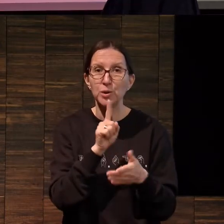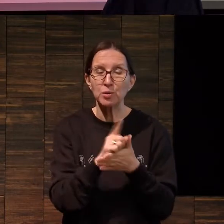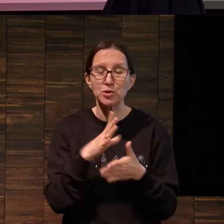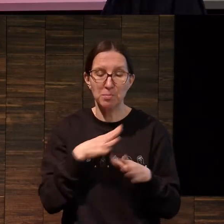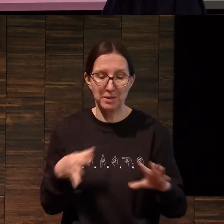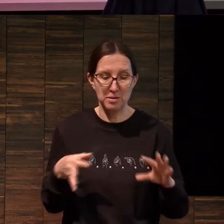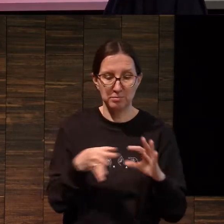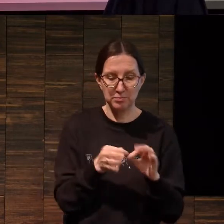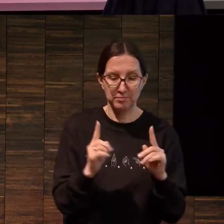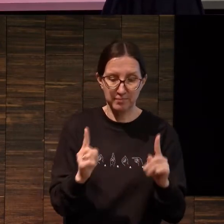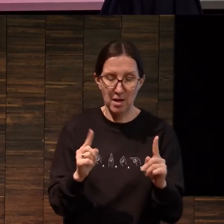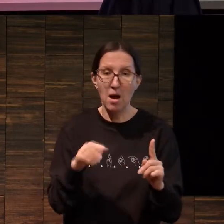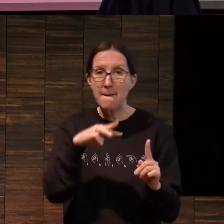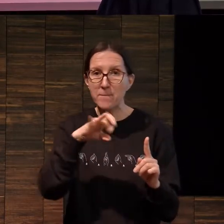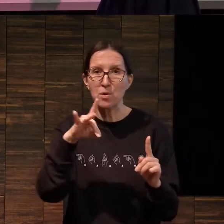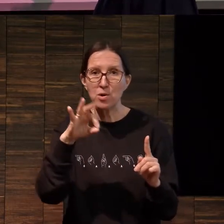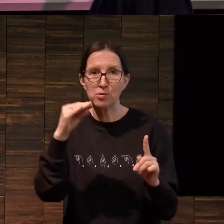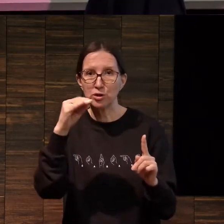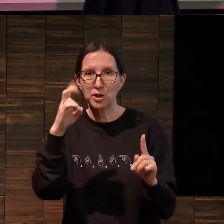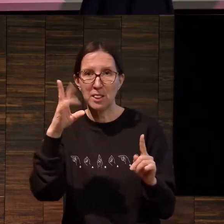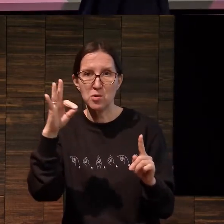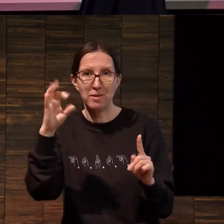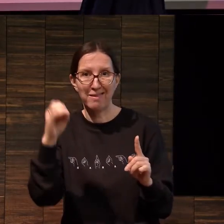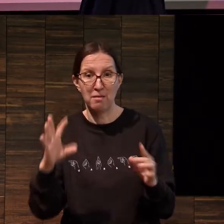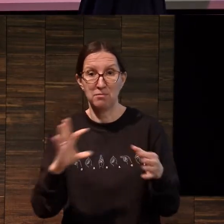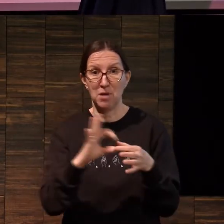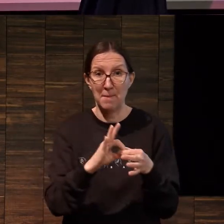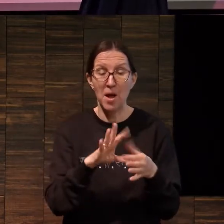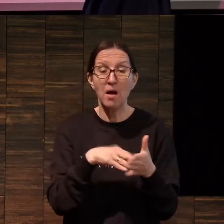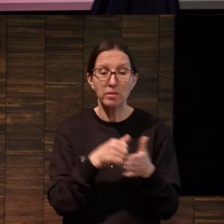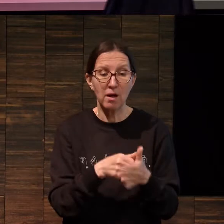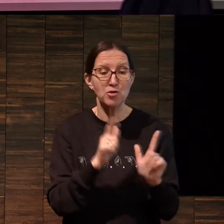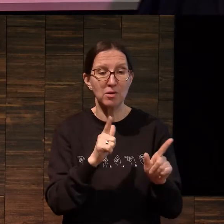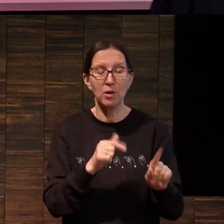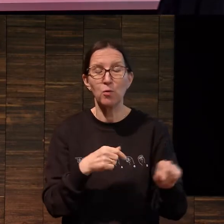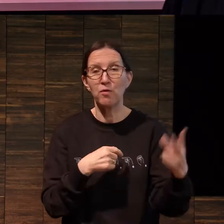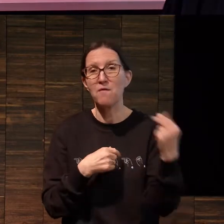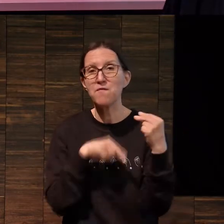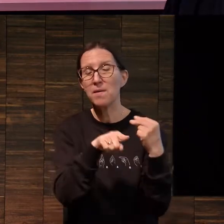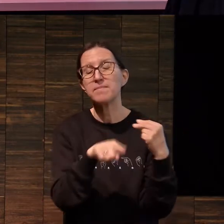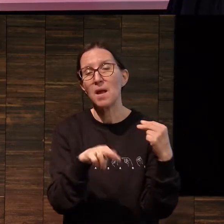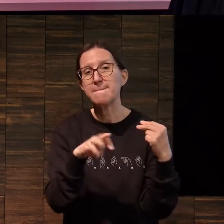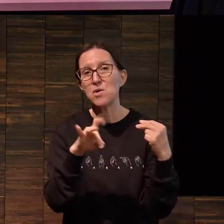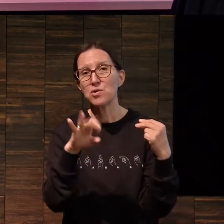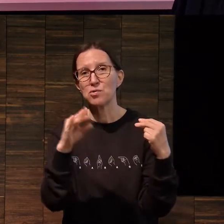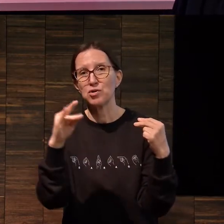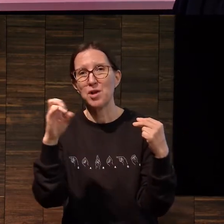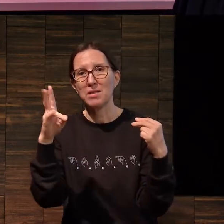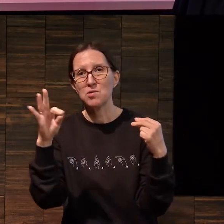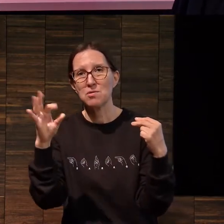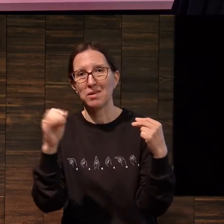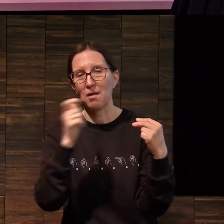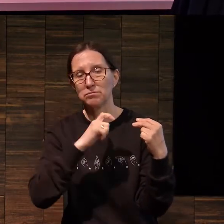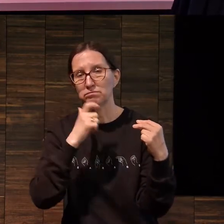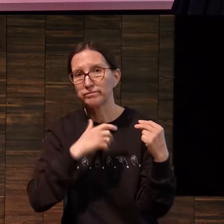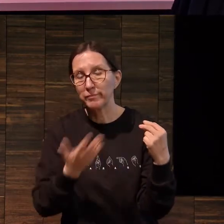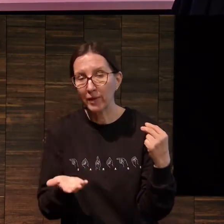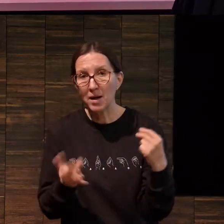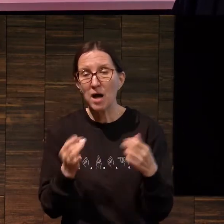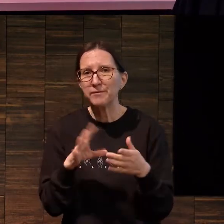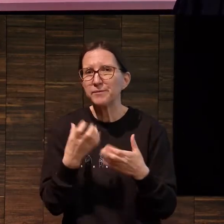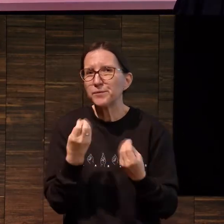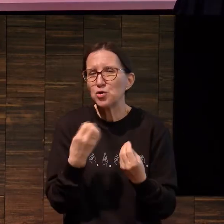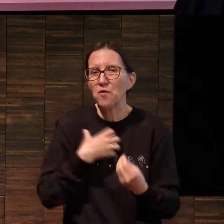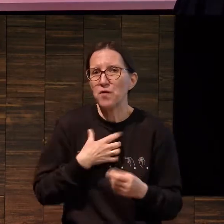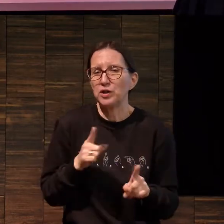So in the code that you see on Alt F, there must be a remark, ice cream or popsicle in this case.